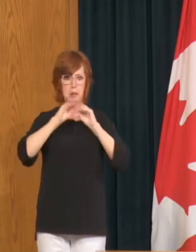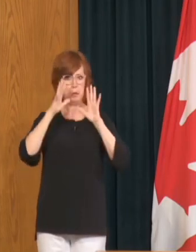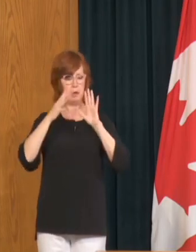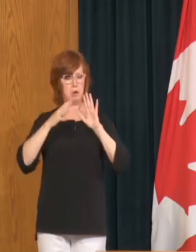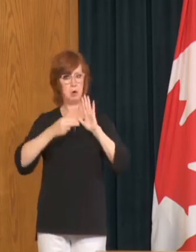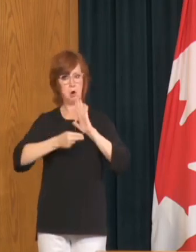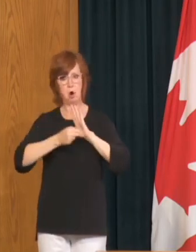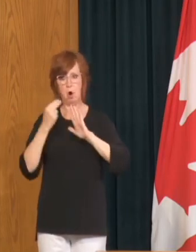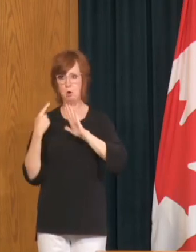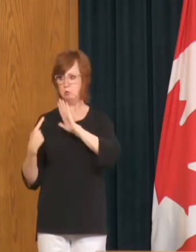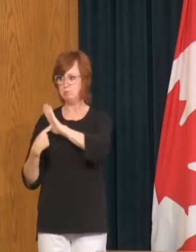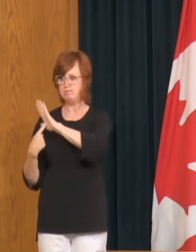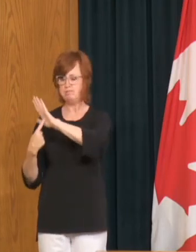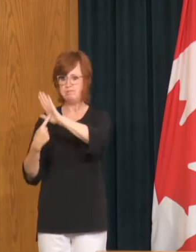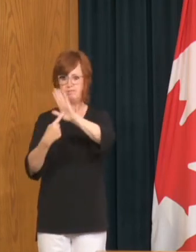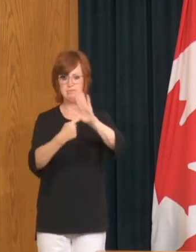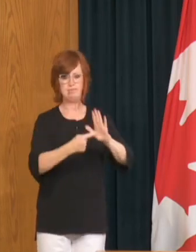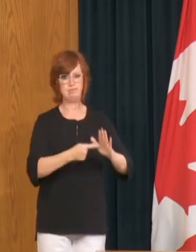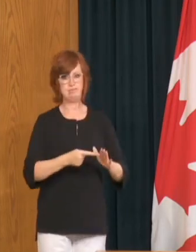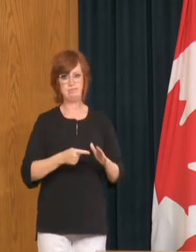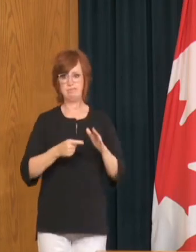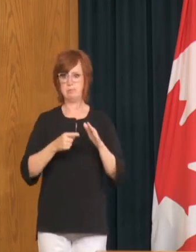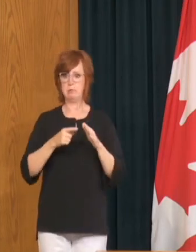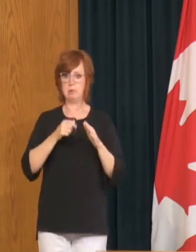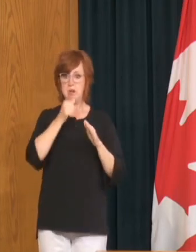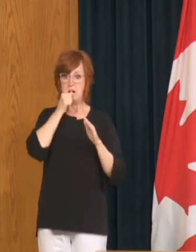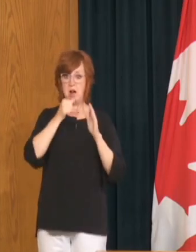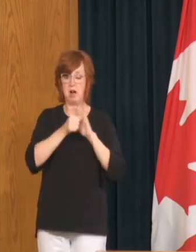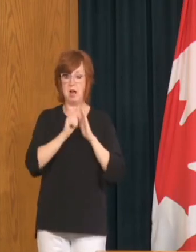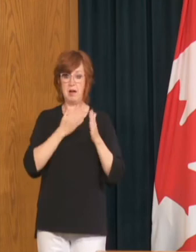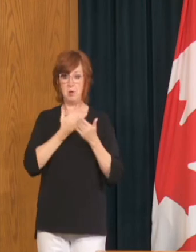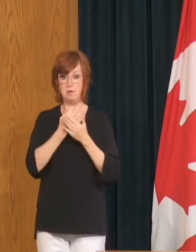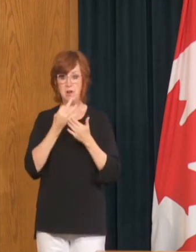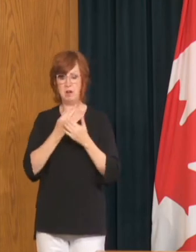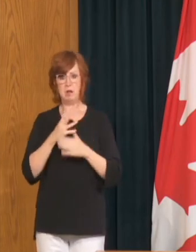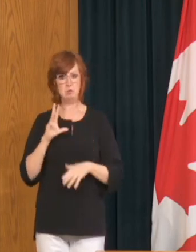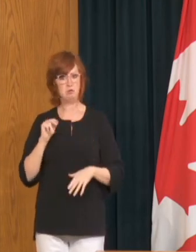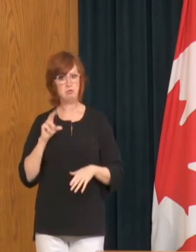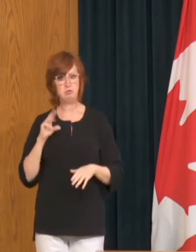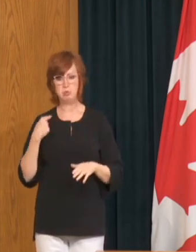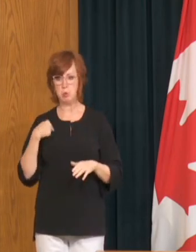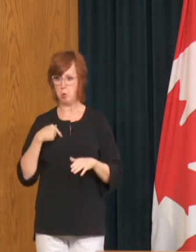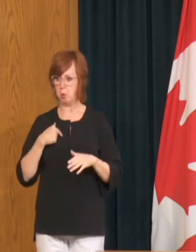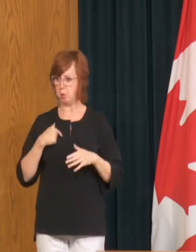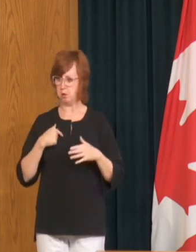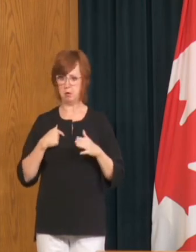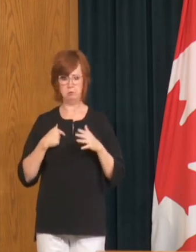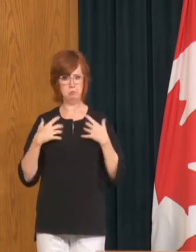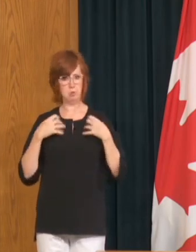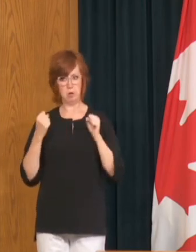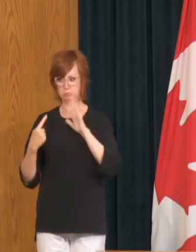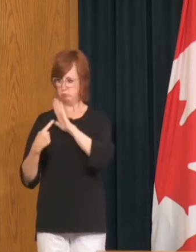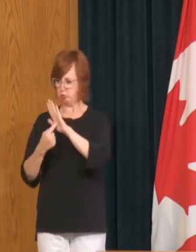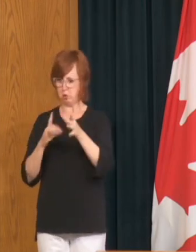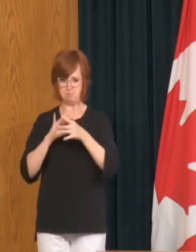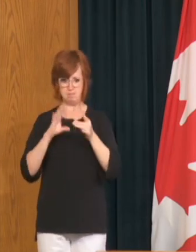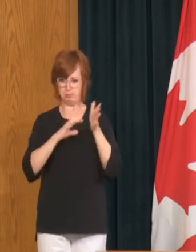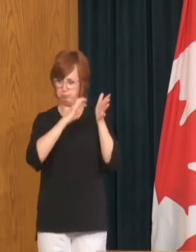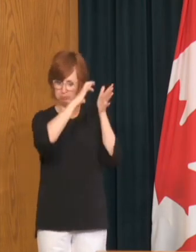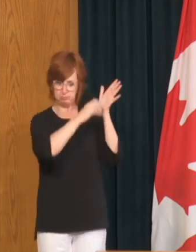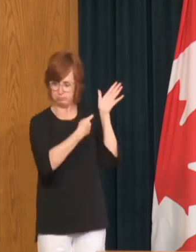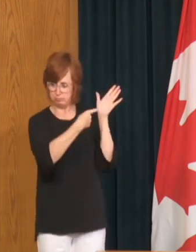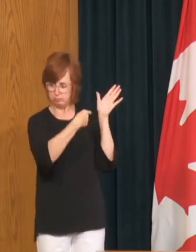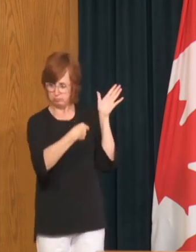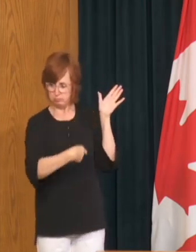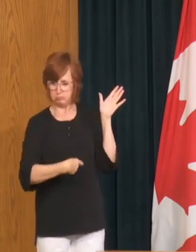government of Saskatchewan. Yes, there are many questions as we move forward. Those questions, in fairness, are for all of us